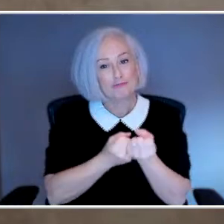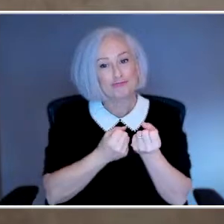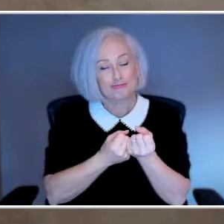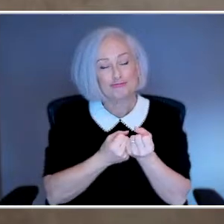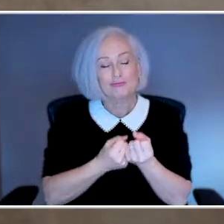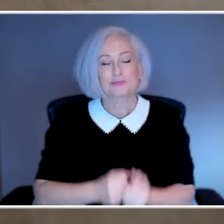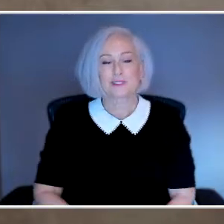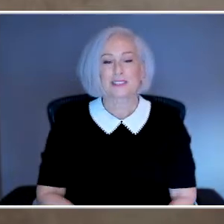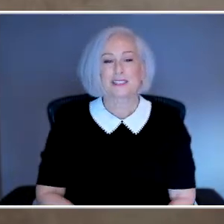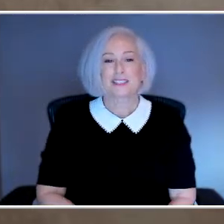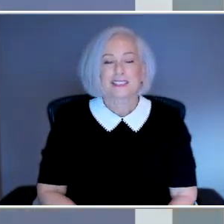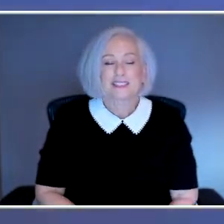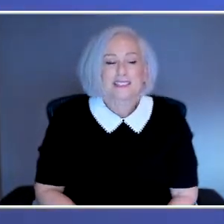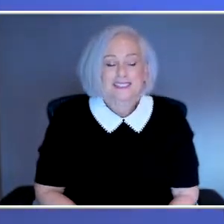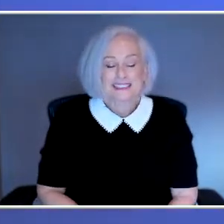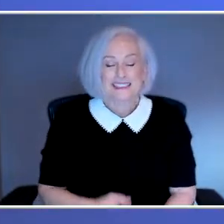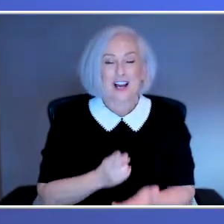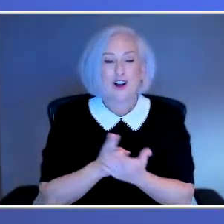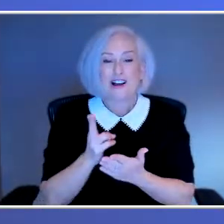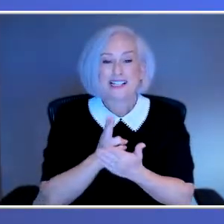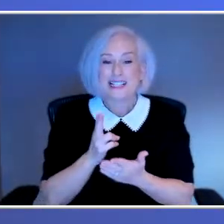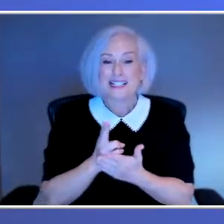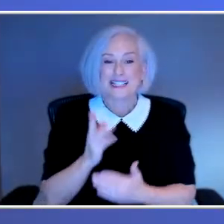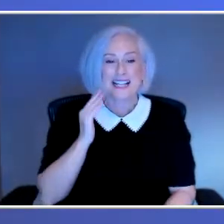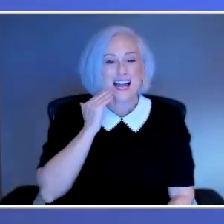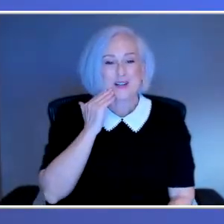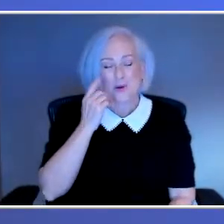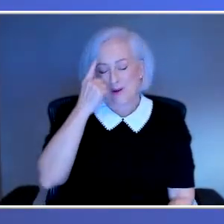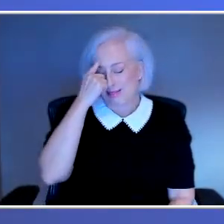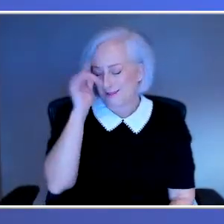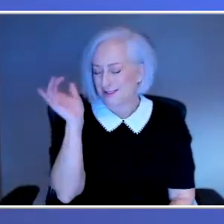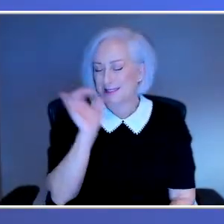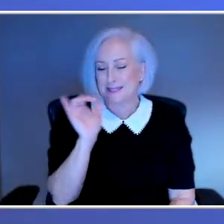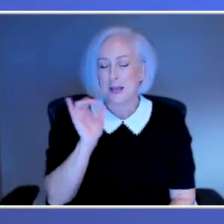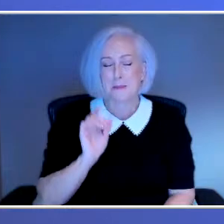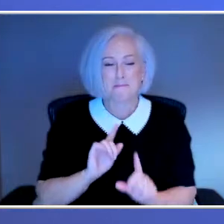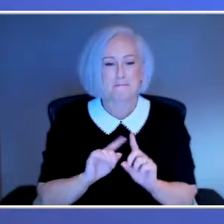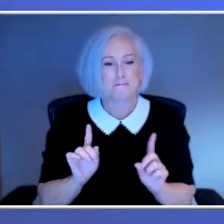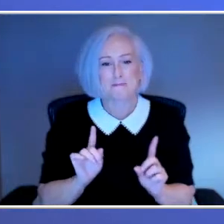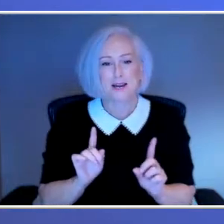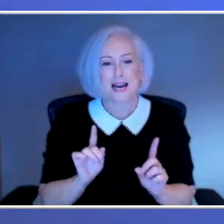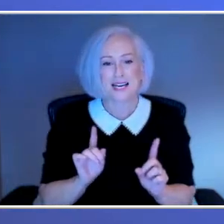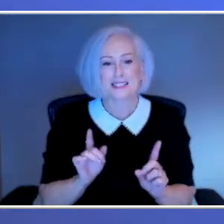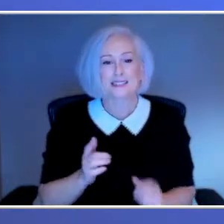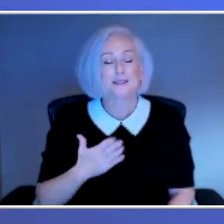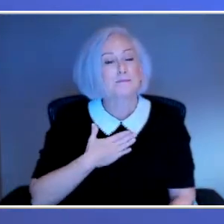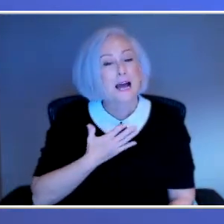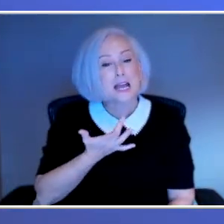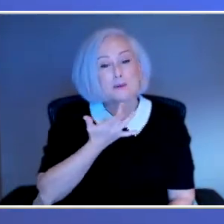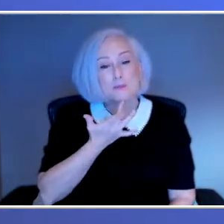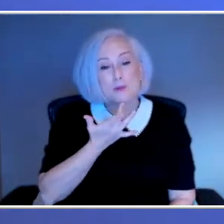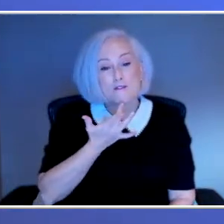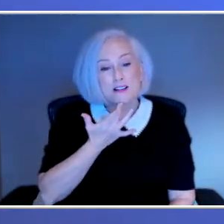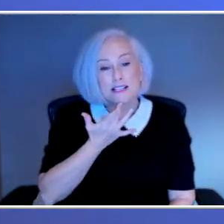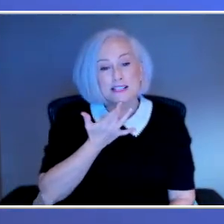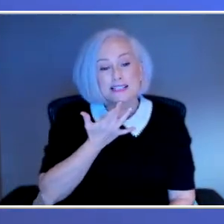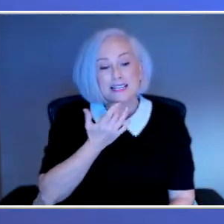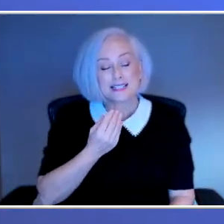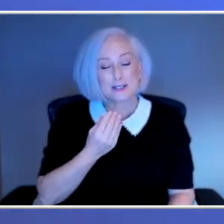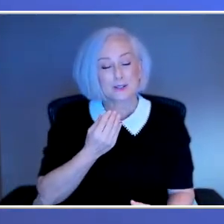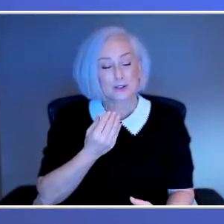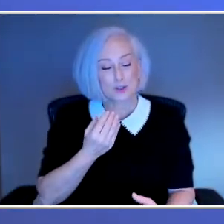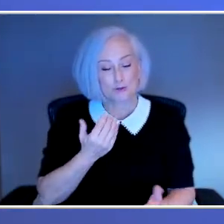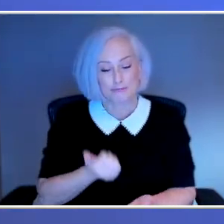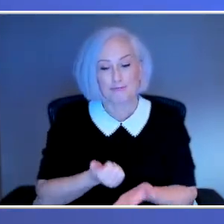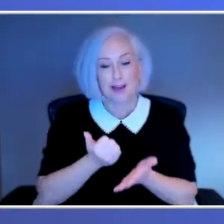be honest, I thought the same thing, but I'd rather be an inspiration and be a voice